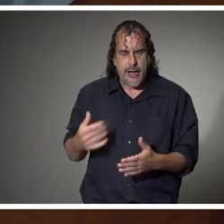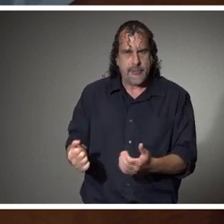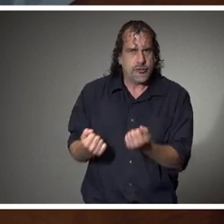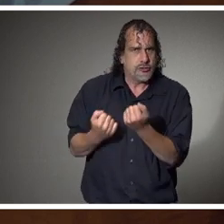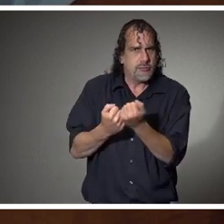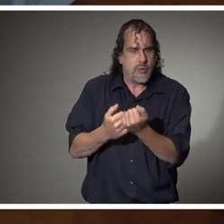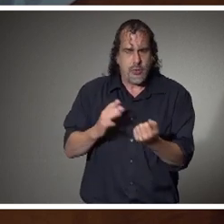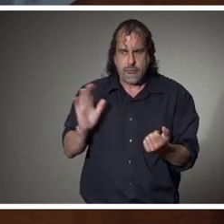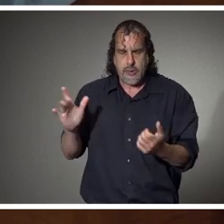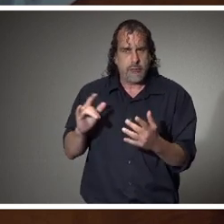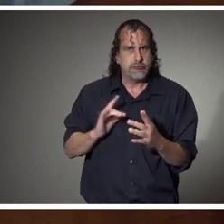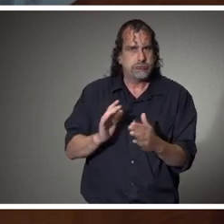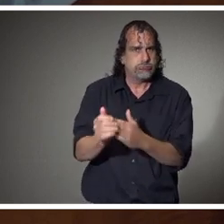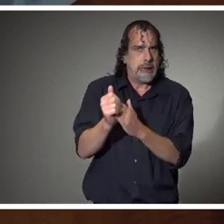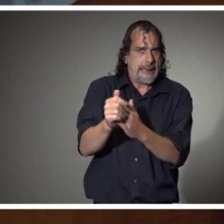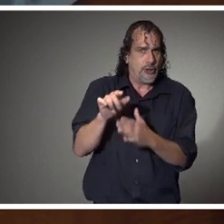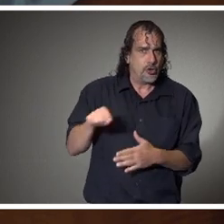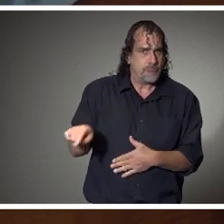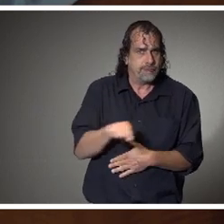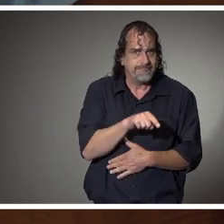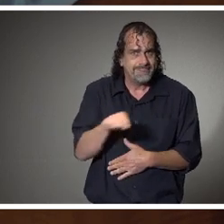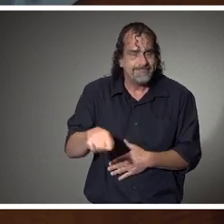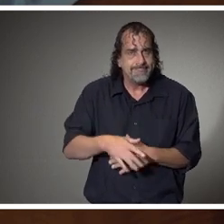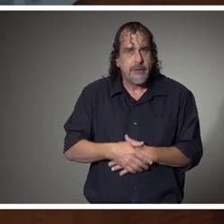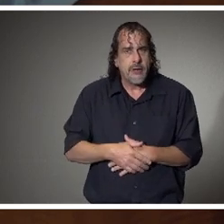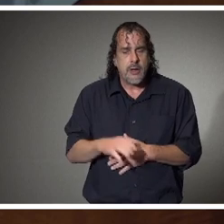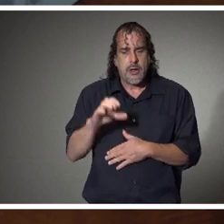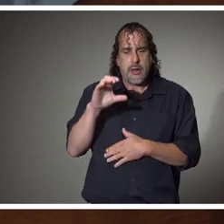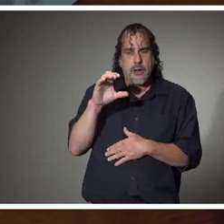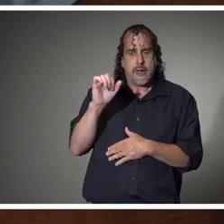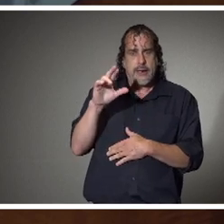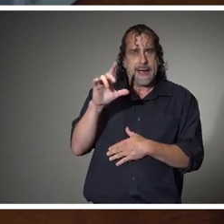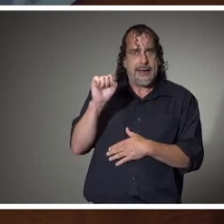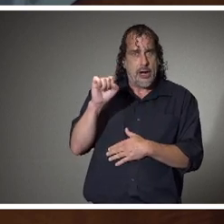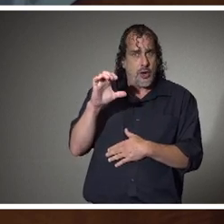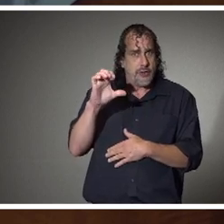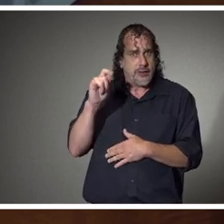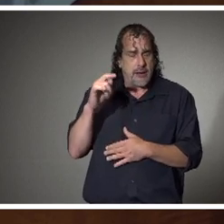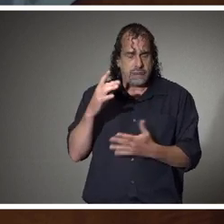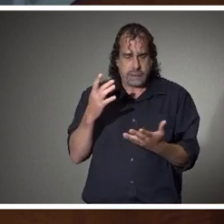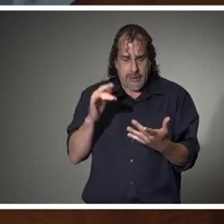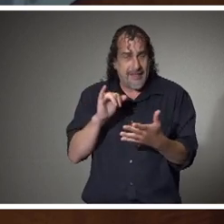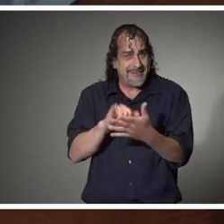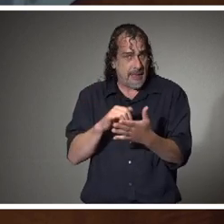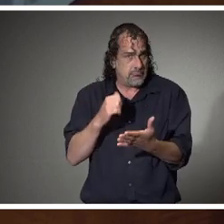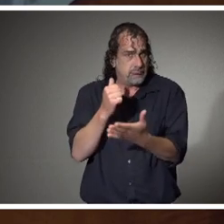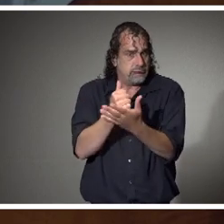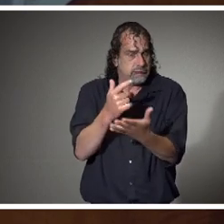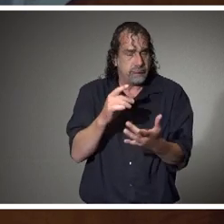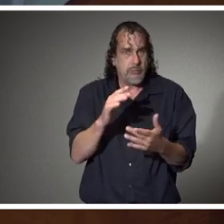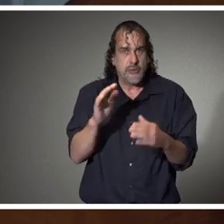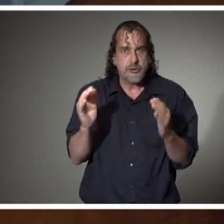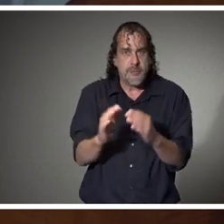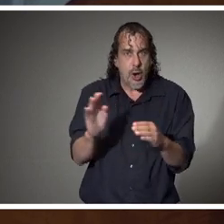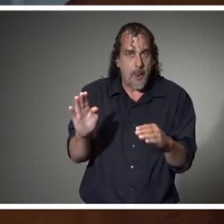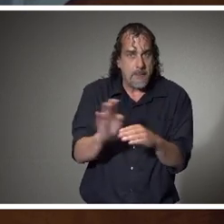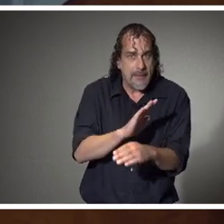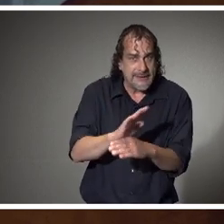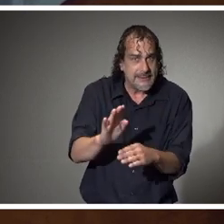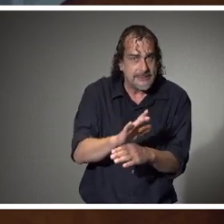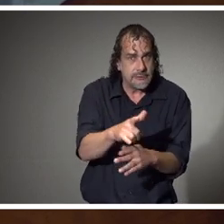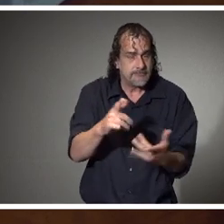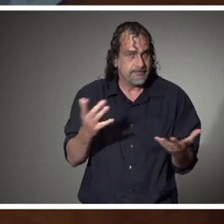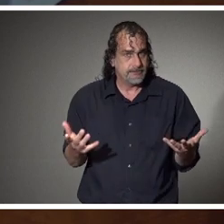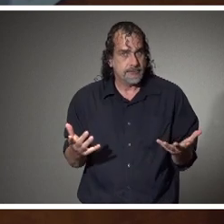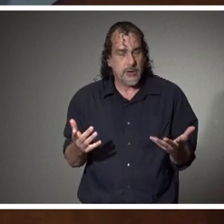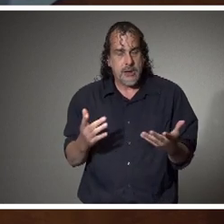our senators. The CARES Act provided help for small businesses through the Paycheck Protection Program.